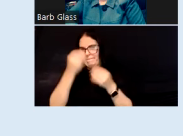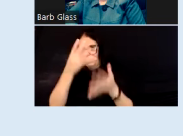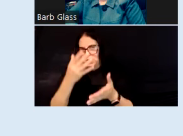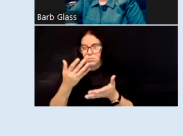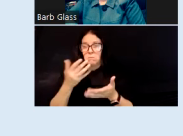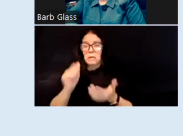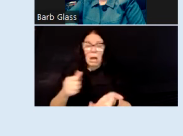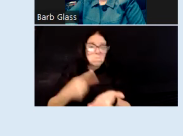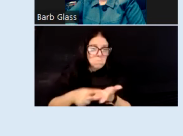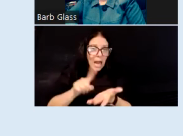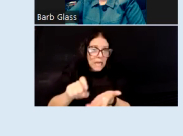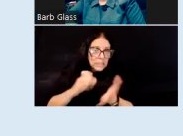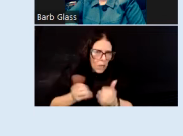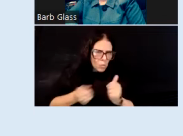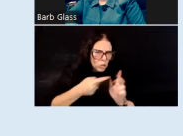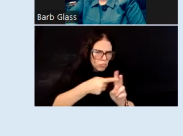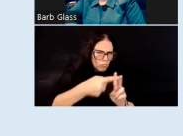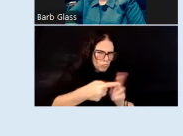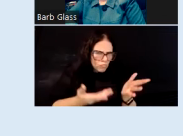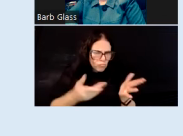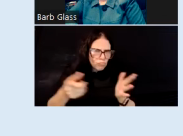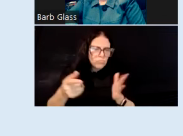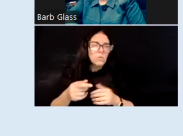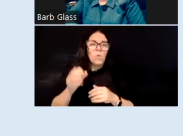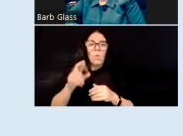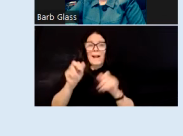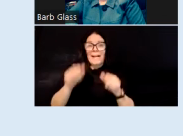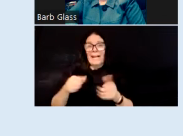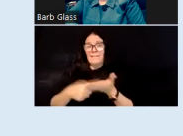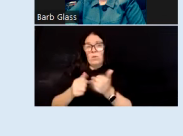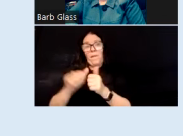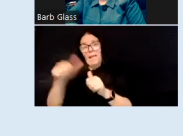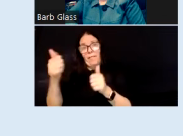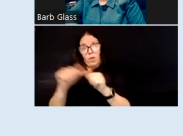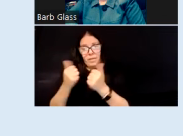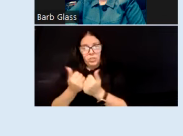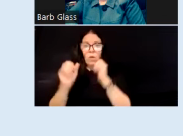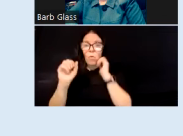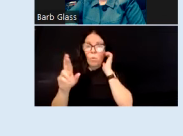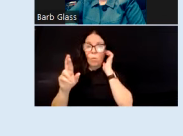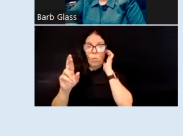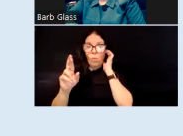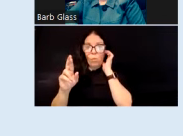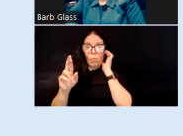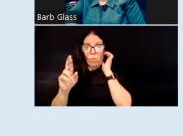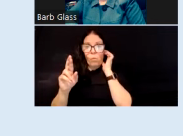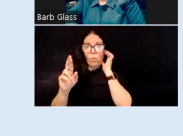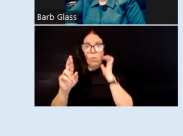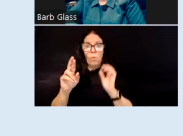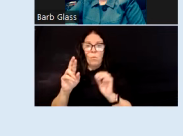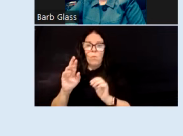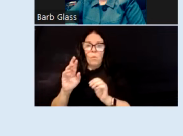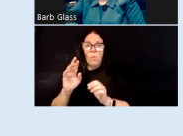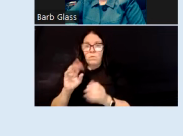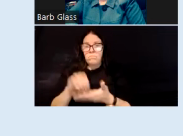client, if you're able to, addressing it with the other agency, or making notes of it, so that